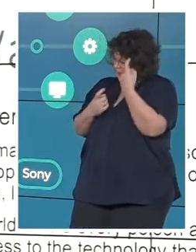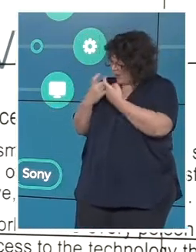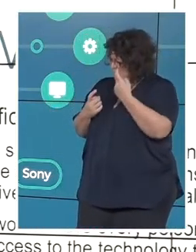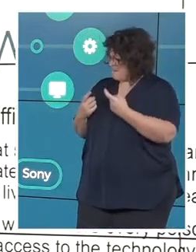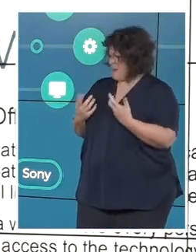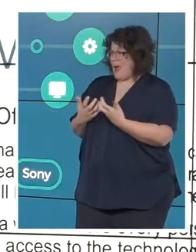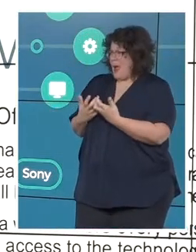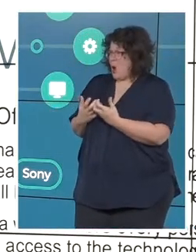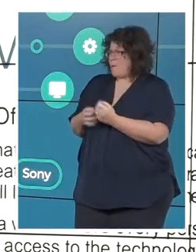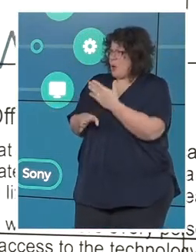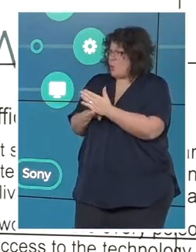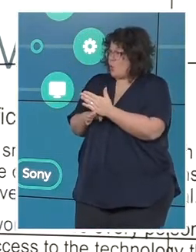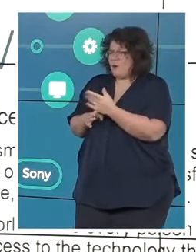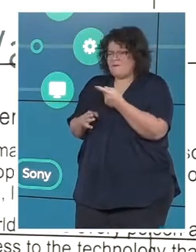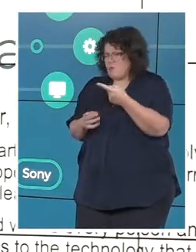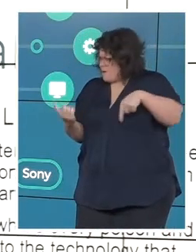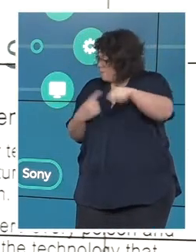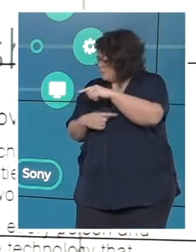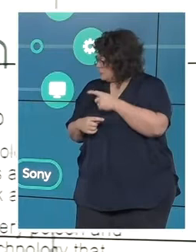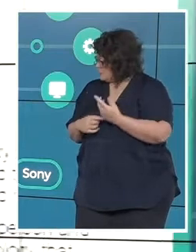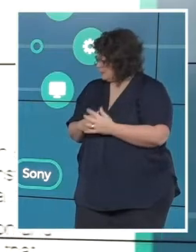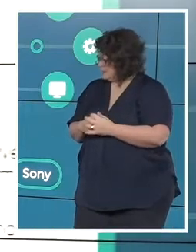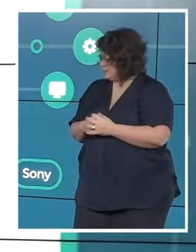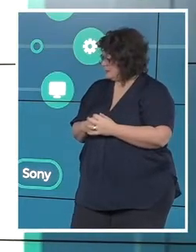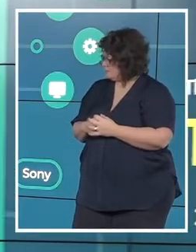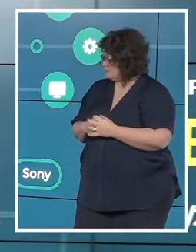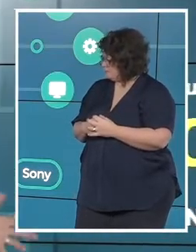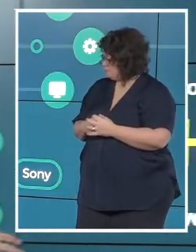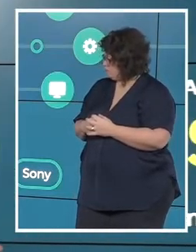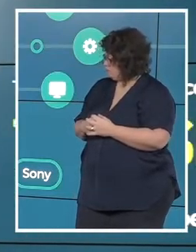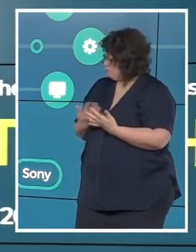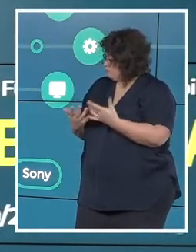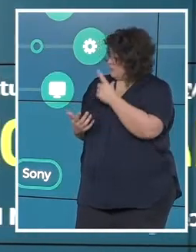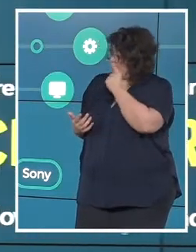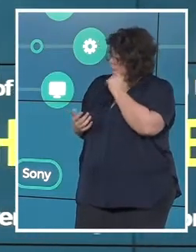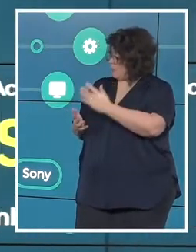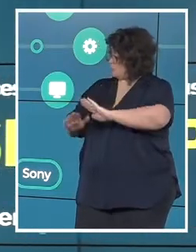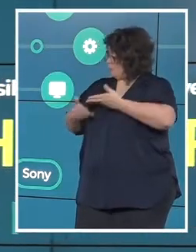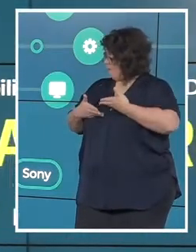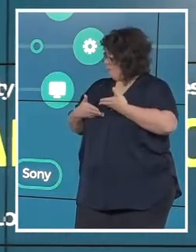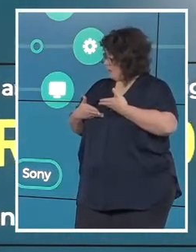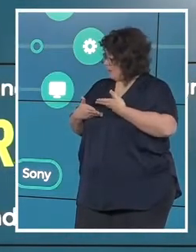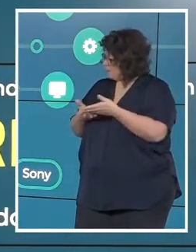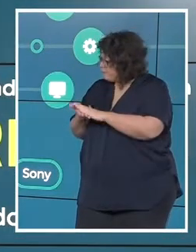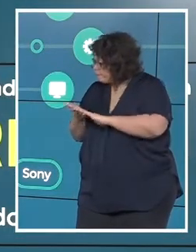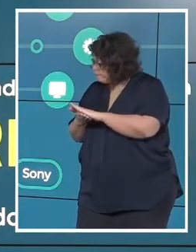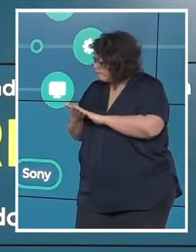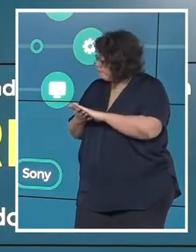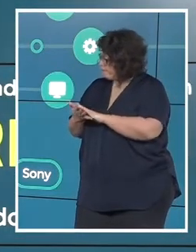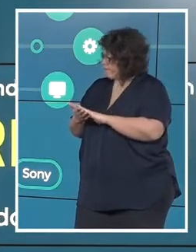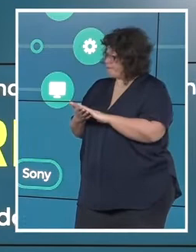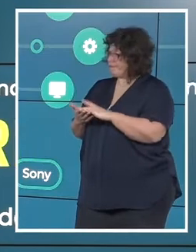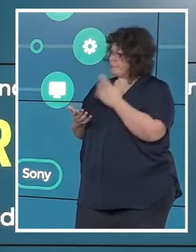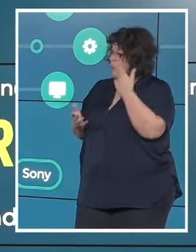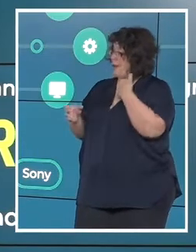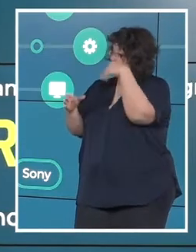relevance based on where I am within the store, and then allows me to pick up that good and walk out. But yet, what we've seen, and we've all